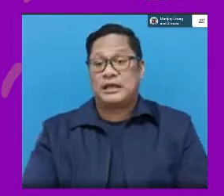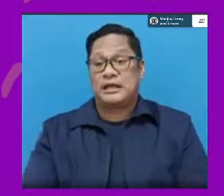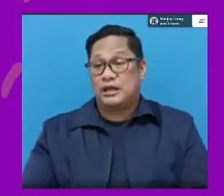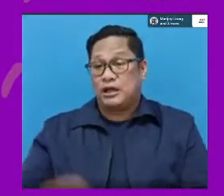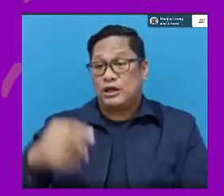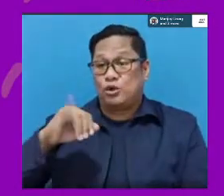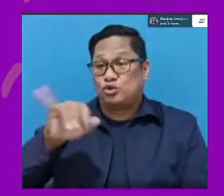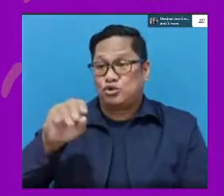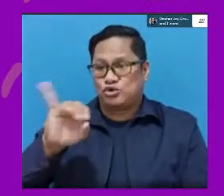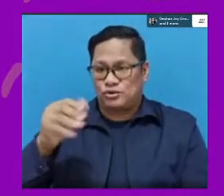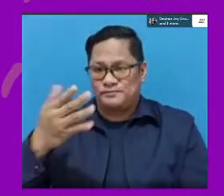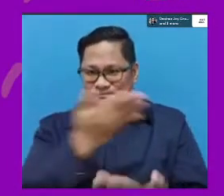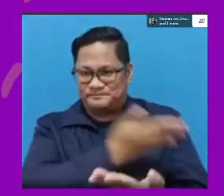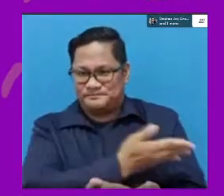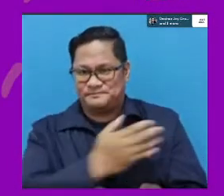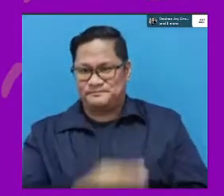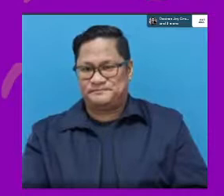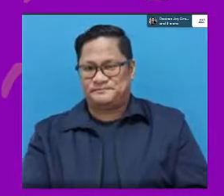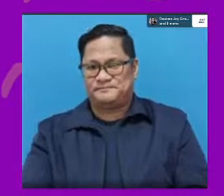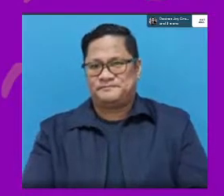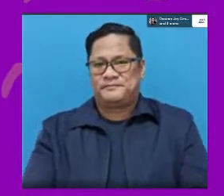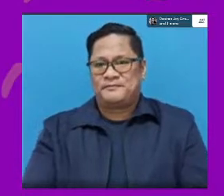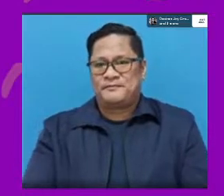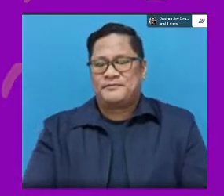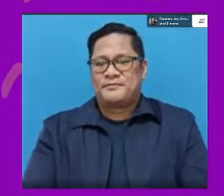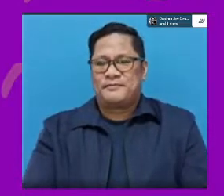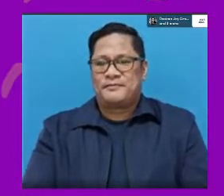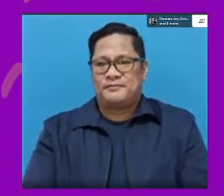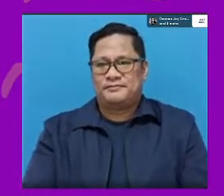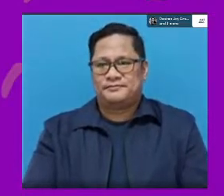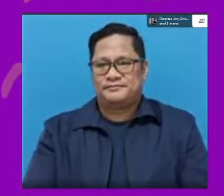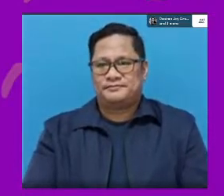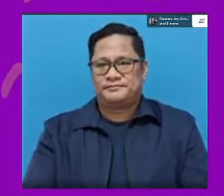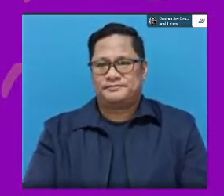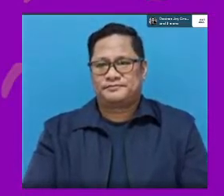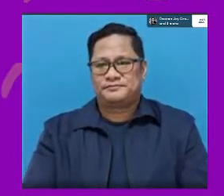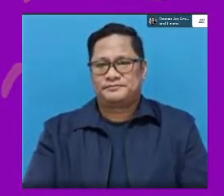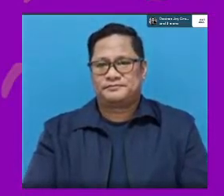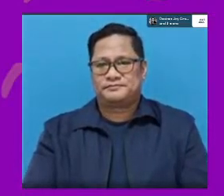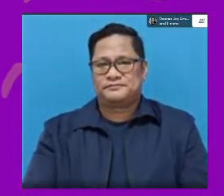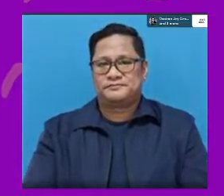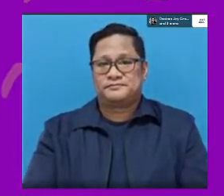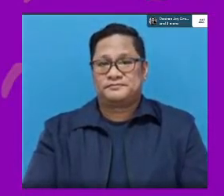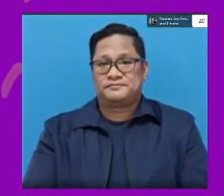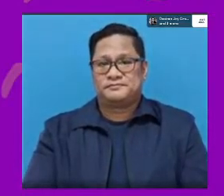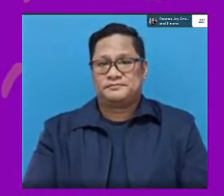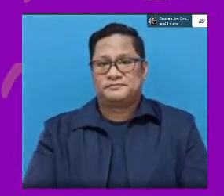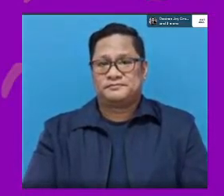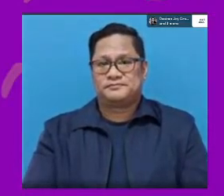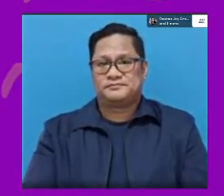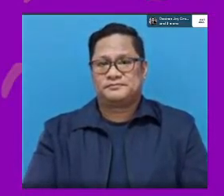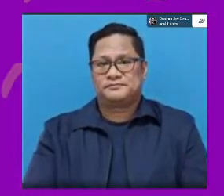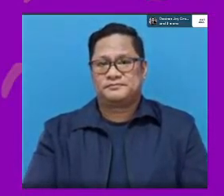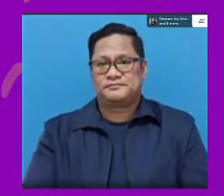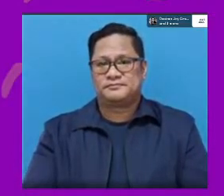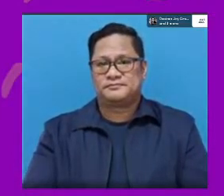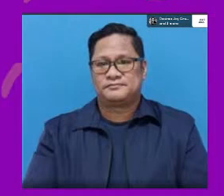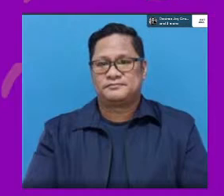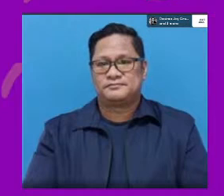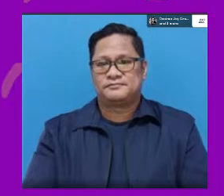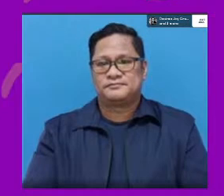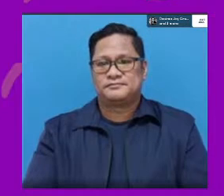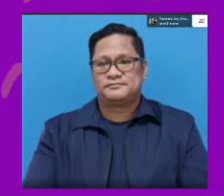Thank you so much, Ms. Michelle, for those insightful comments and for starting off these important conversations on gender